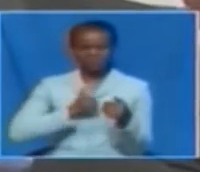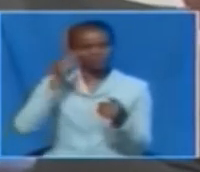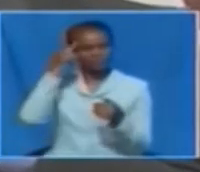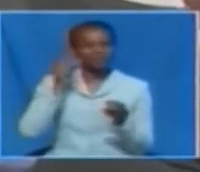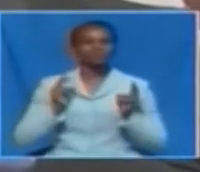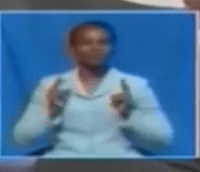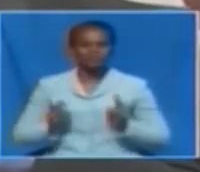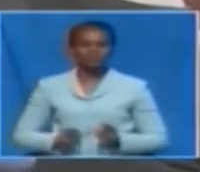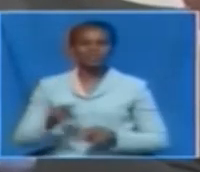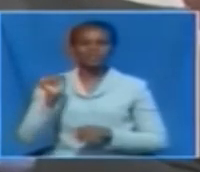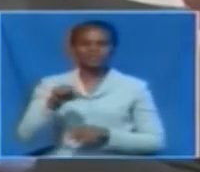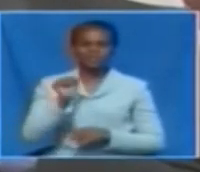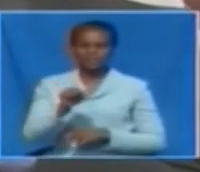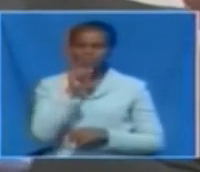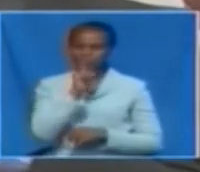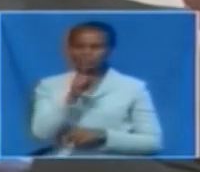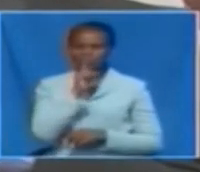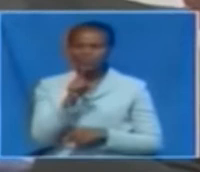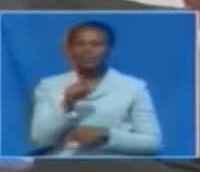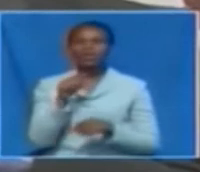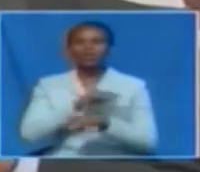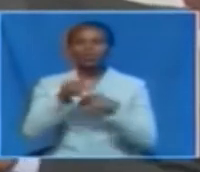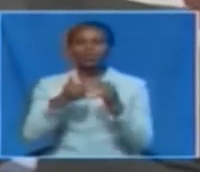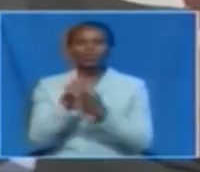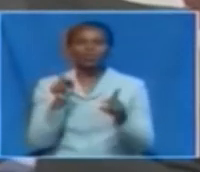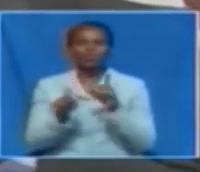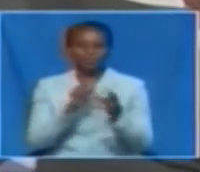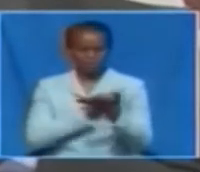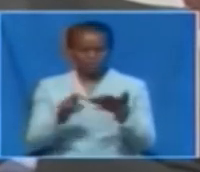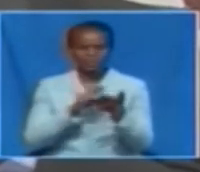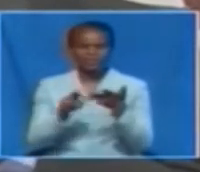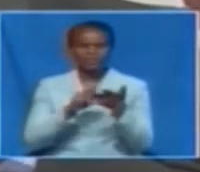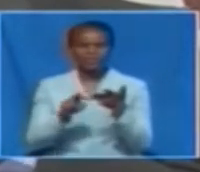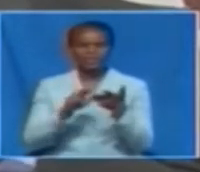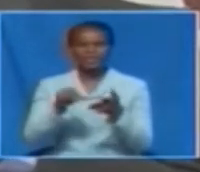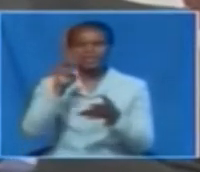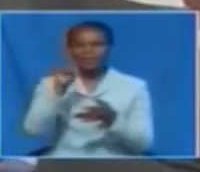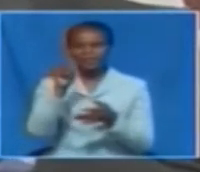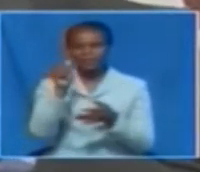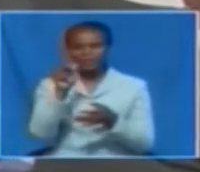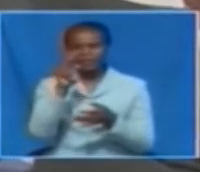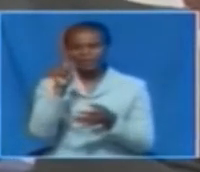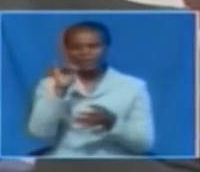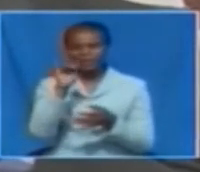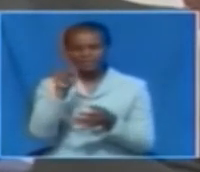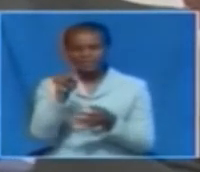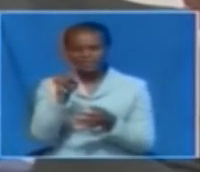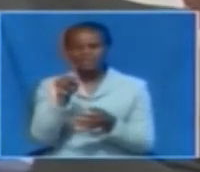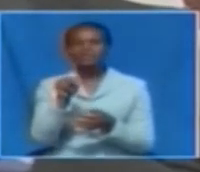human being, yes, Grevazio, everybody, when you read the books of Martin Luther King Jr., many times he had